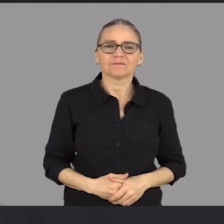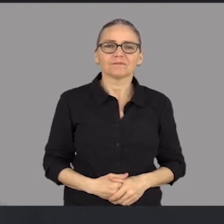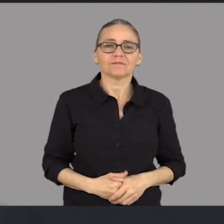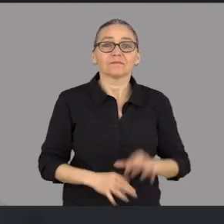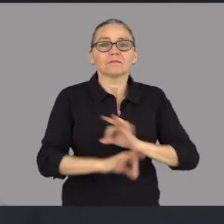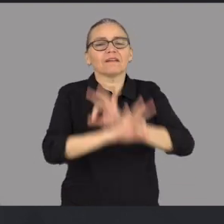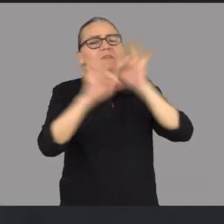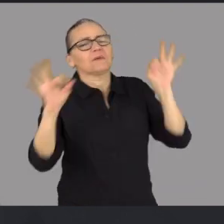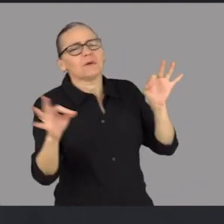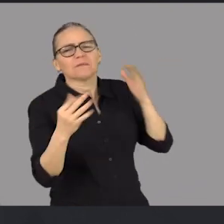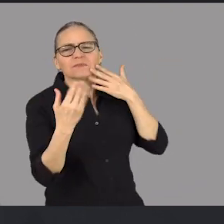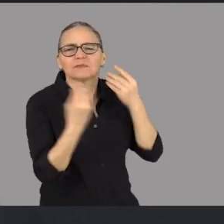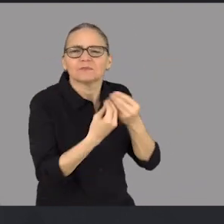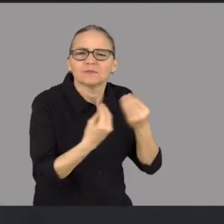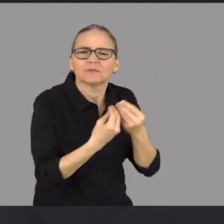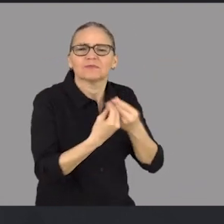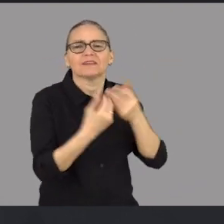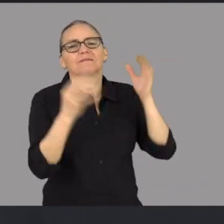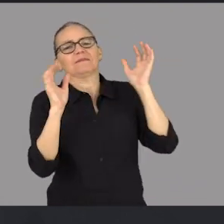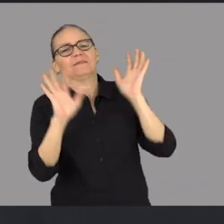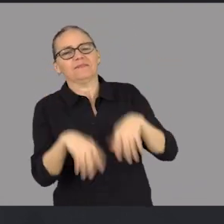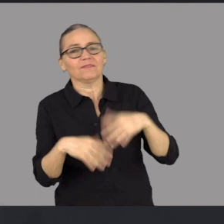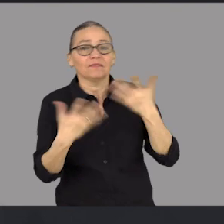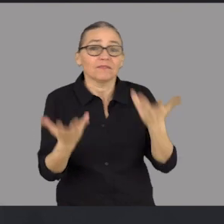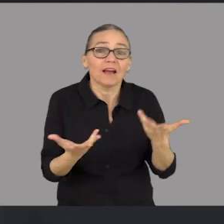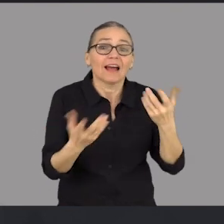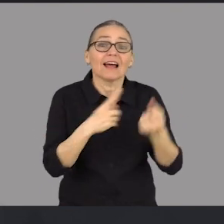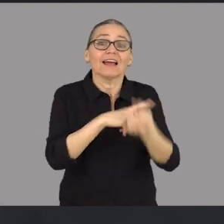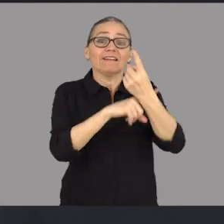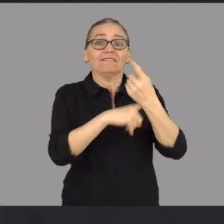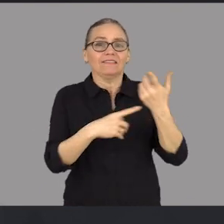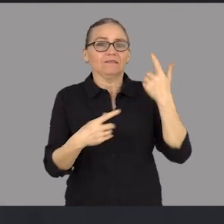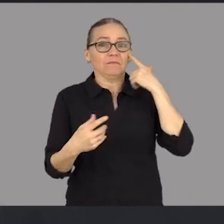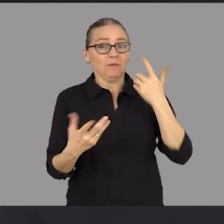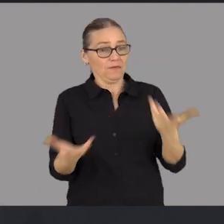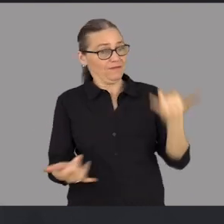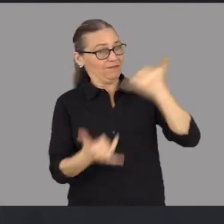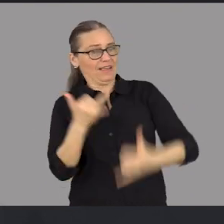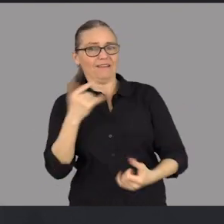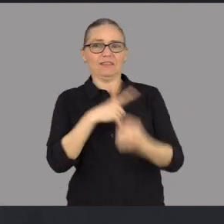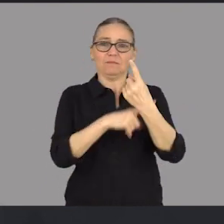everyone. That's wonderful. Thank you so much.